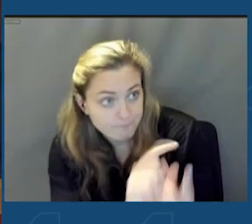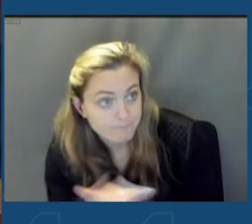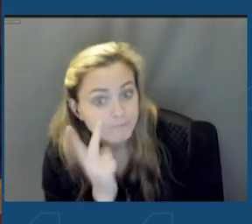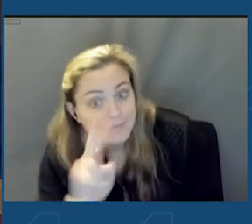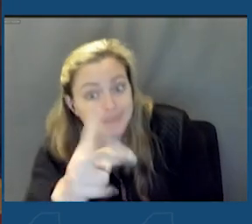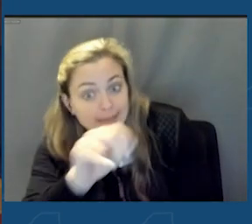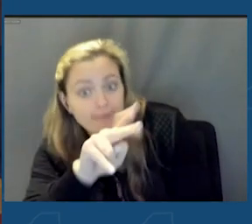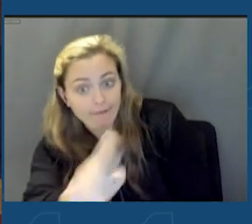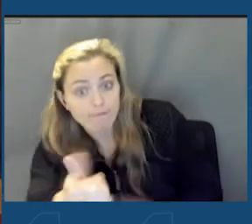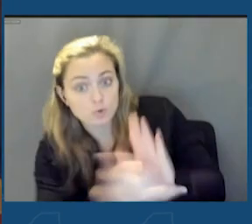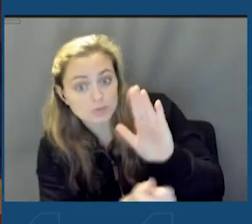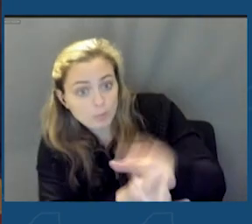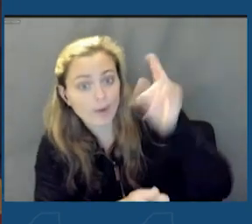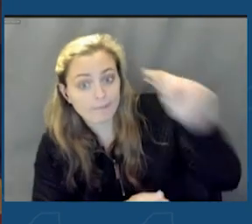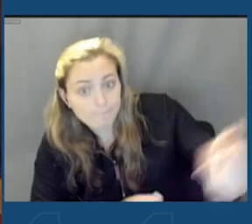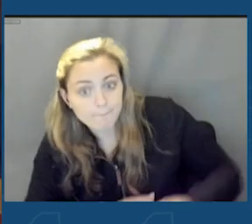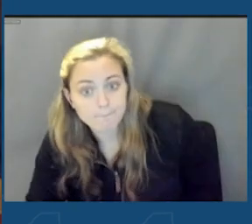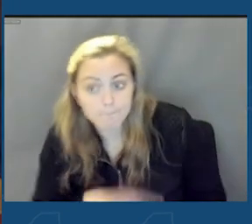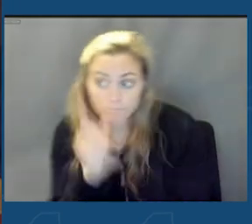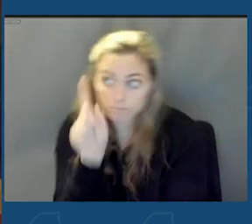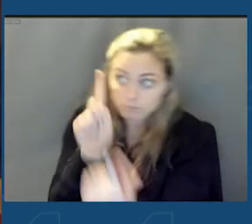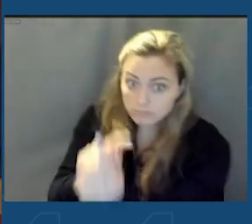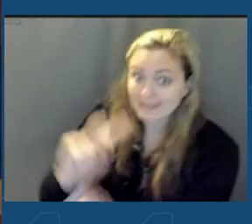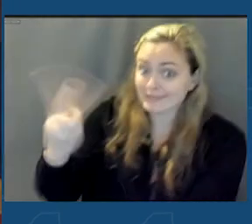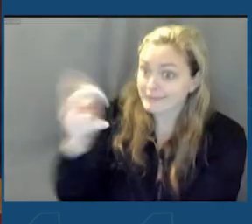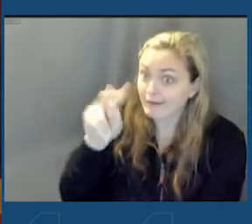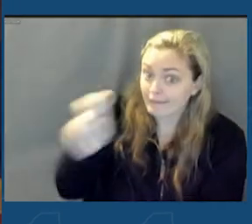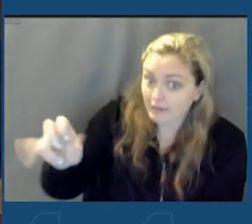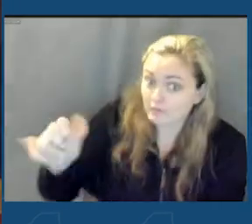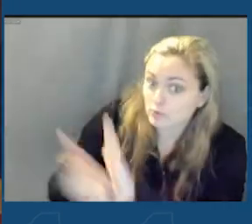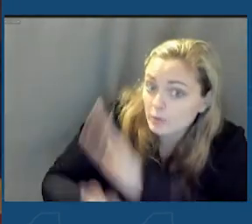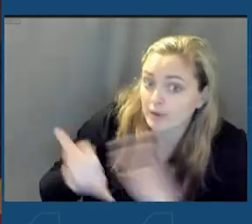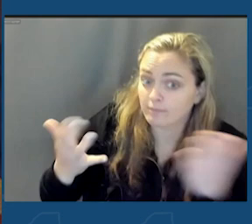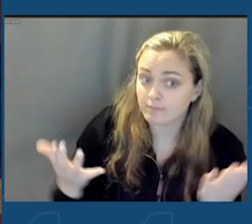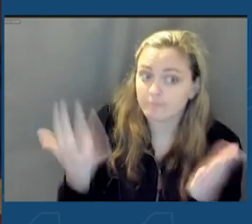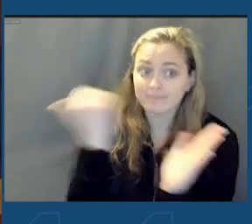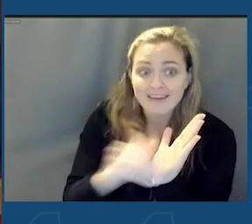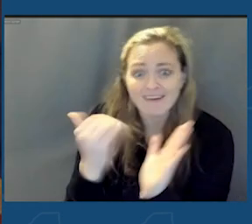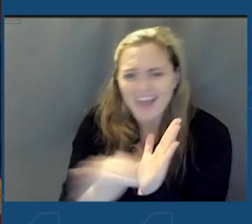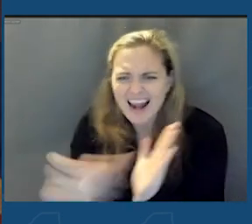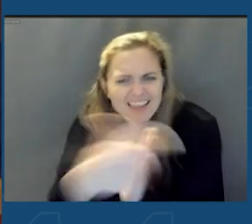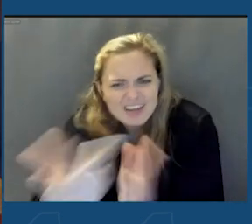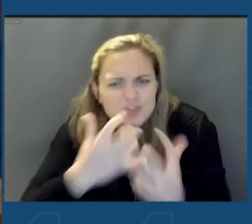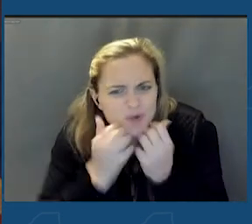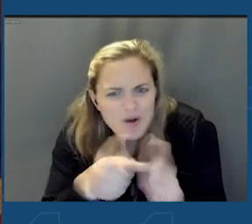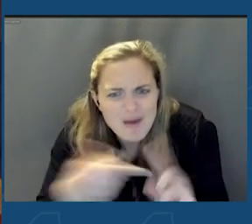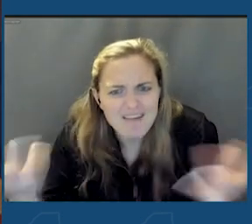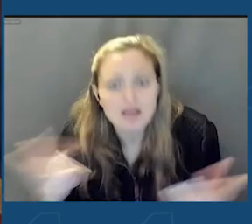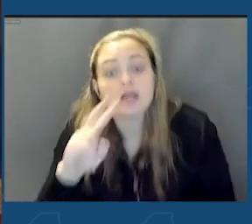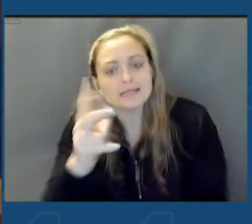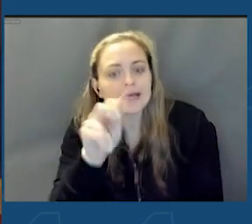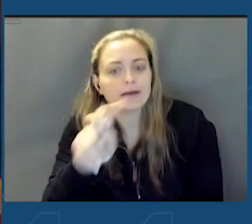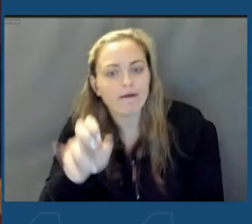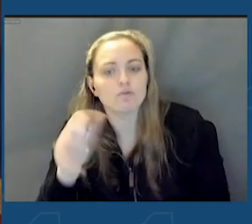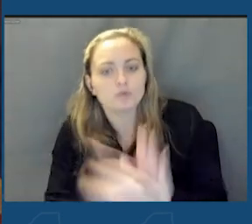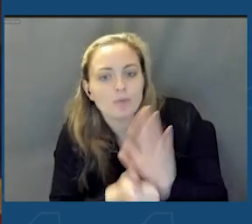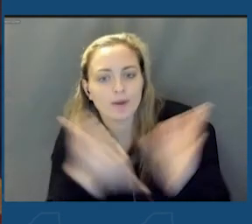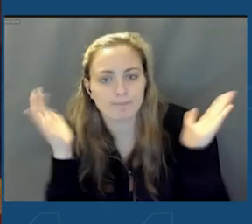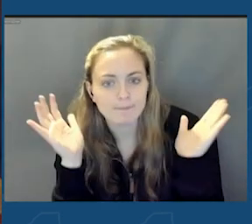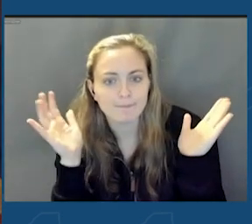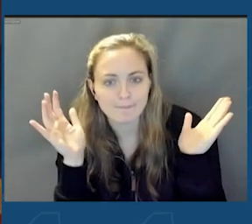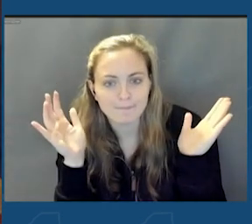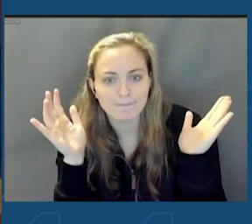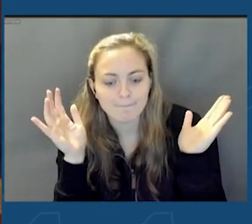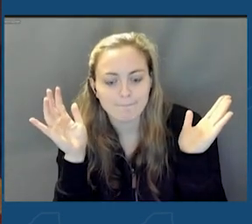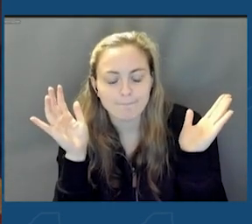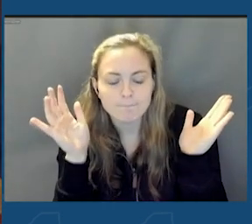about that? 2nd Avenue subway. Is there anything else you care about? 2nd Avenue subway, 2nd Avenue subway. So I come out of